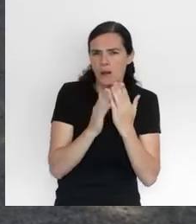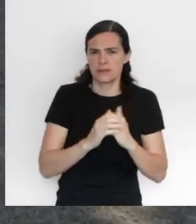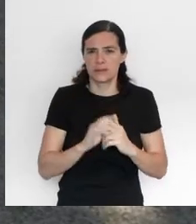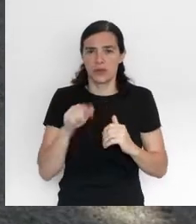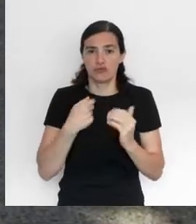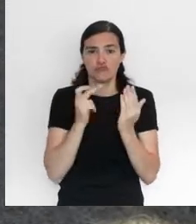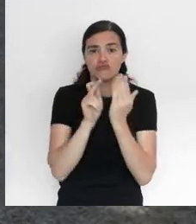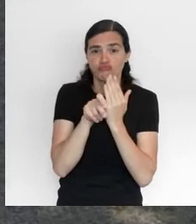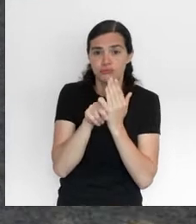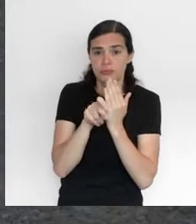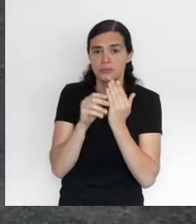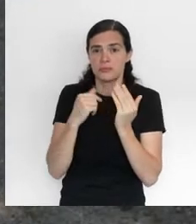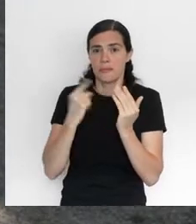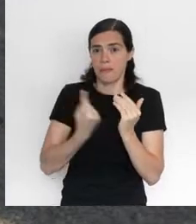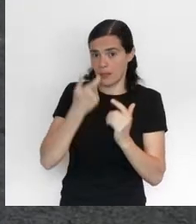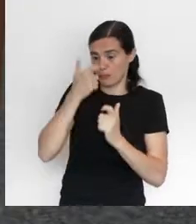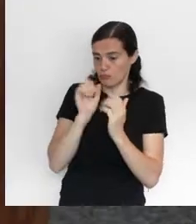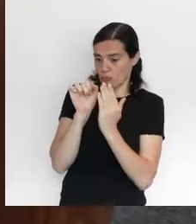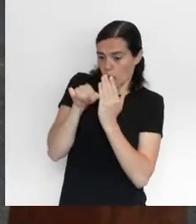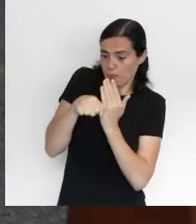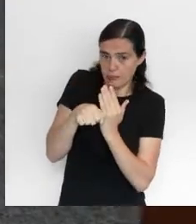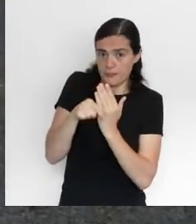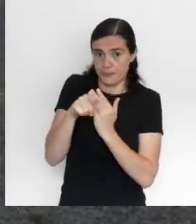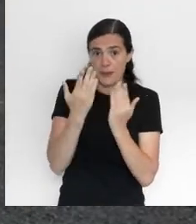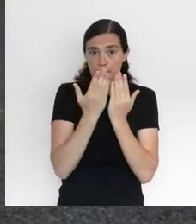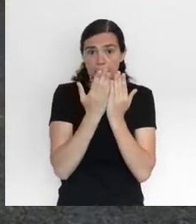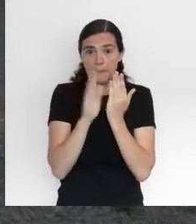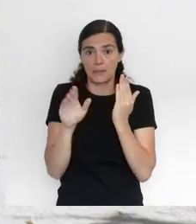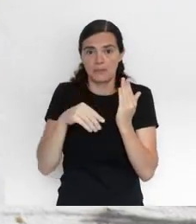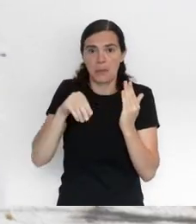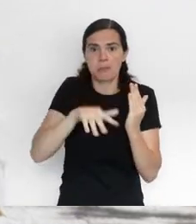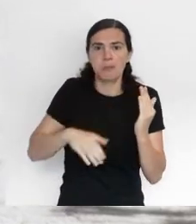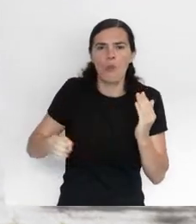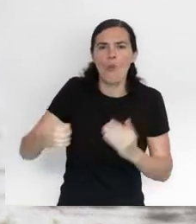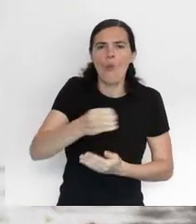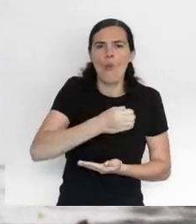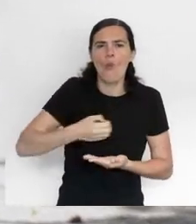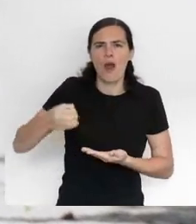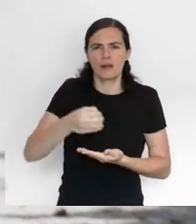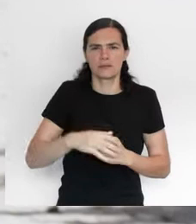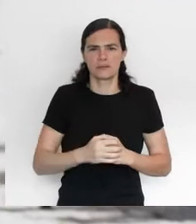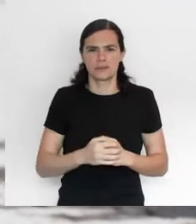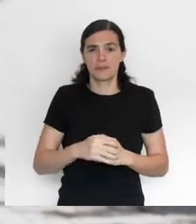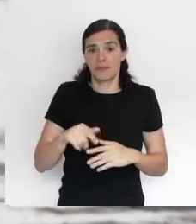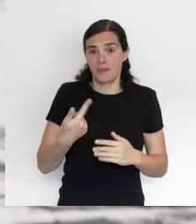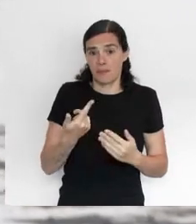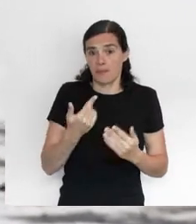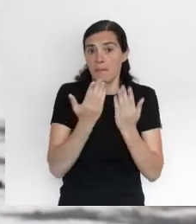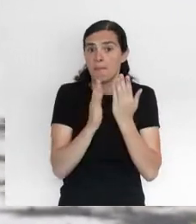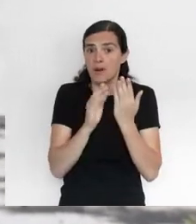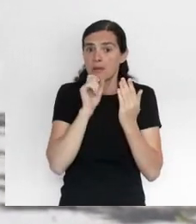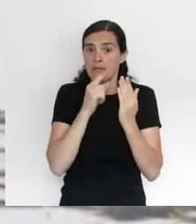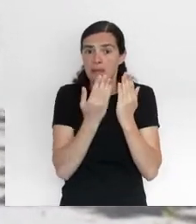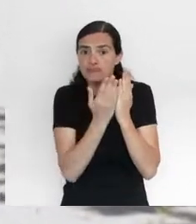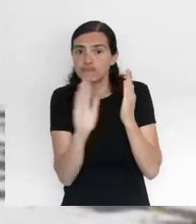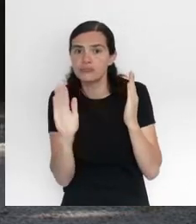like the door that we entered by lowering yourself. A door located in the middle of nowhere. A door that one